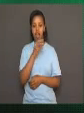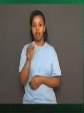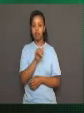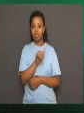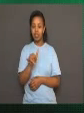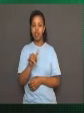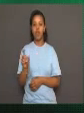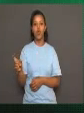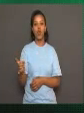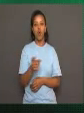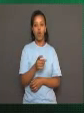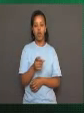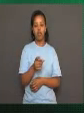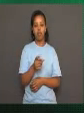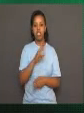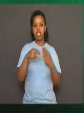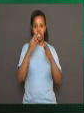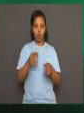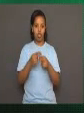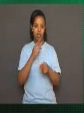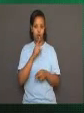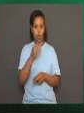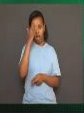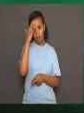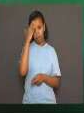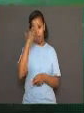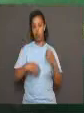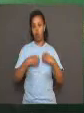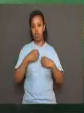scientific names for familiar organisms.